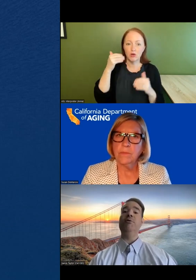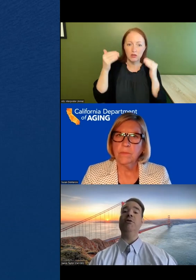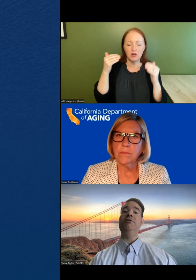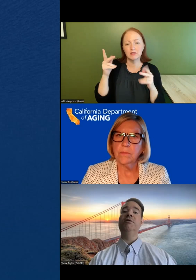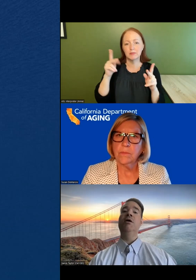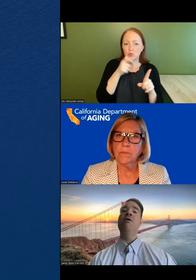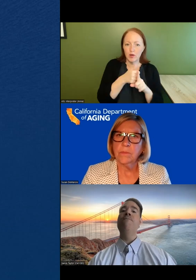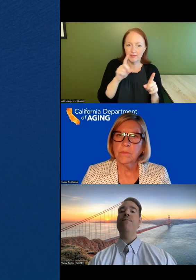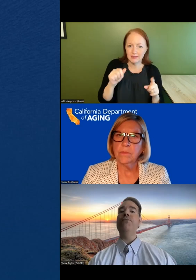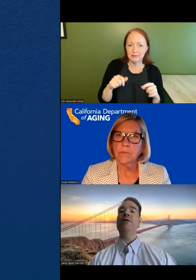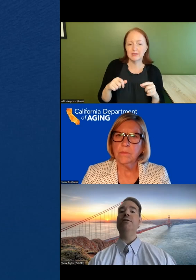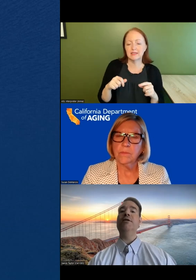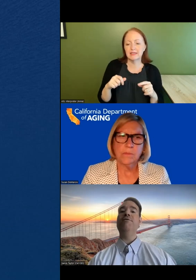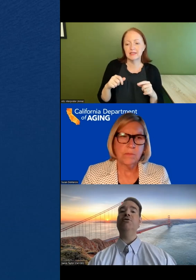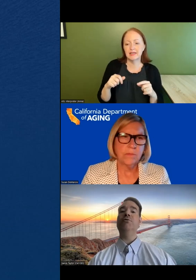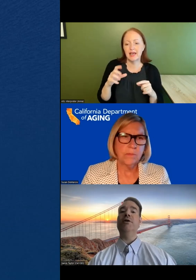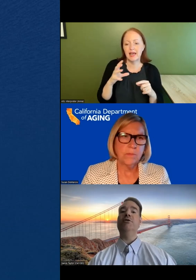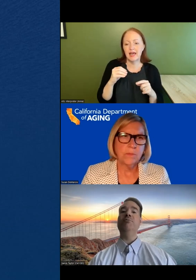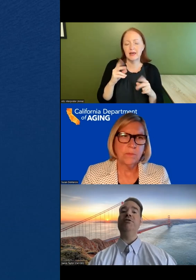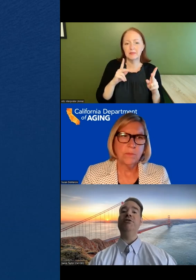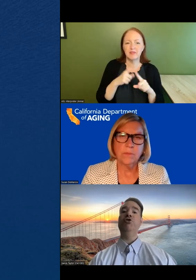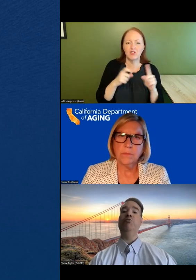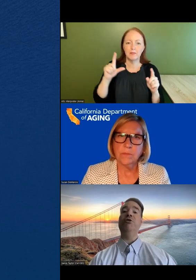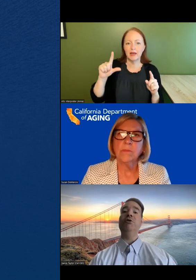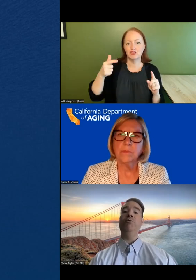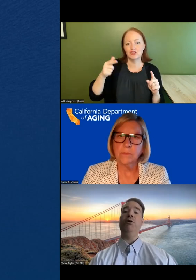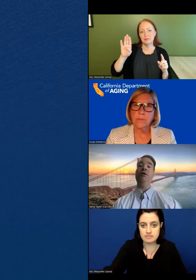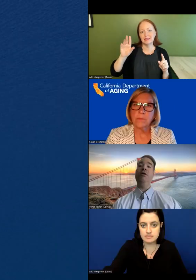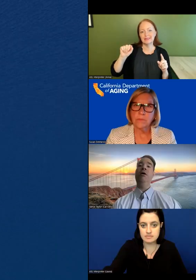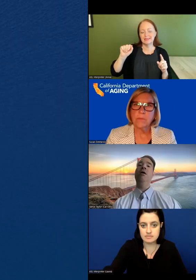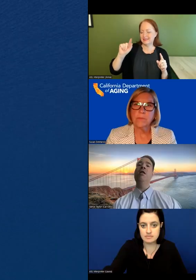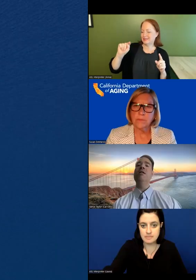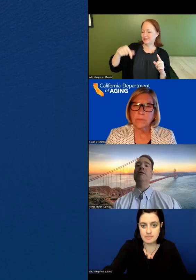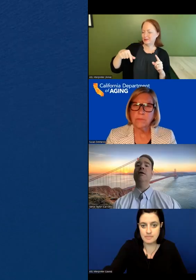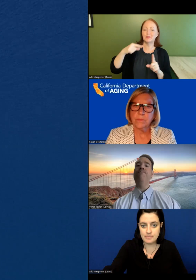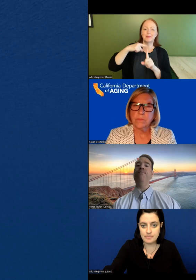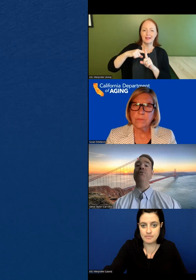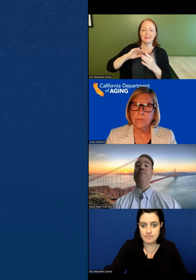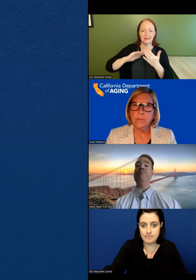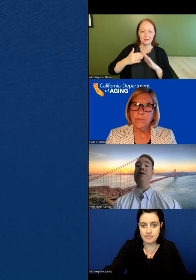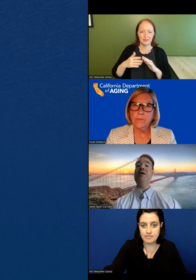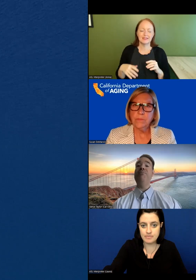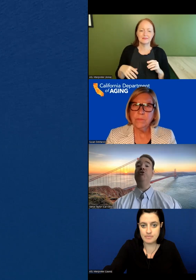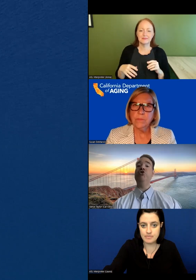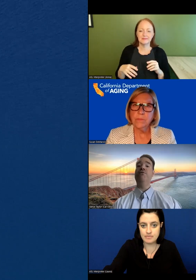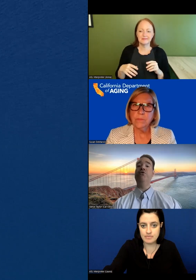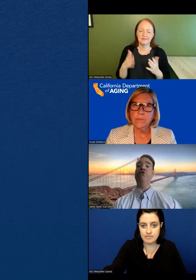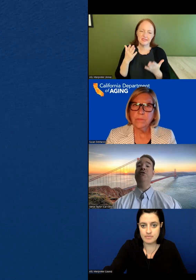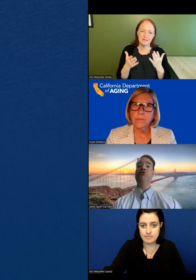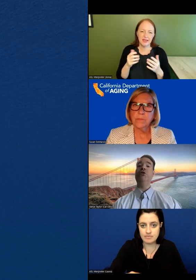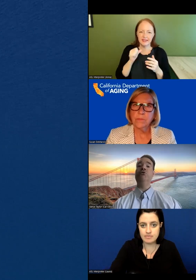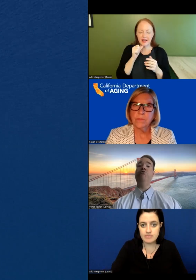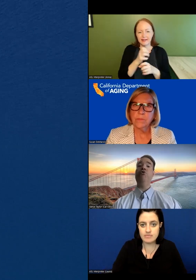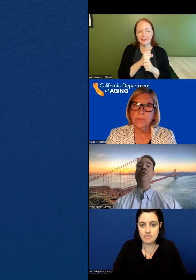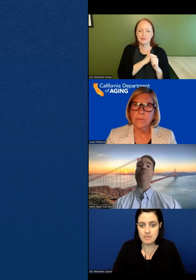with disabilities, and individuals from the LGBTQ+ community that may not be served through